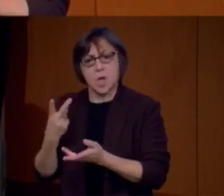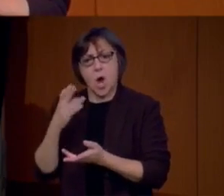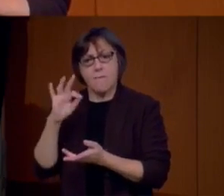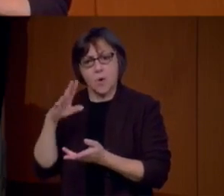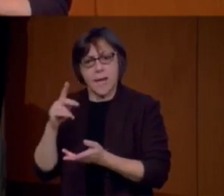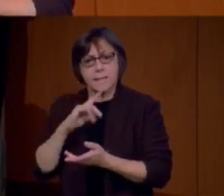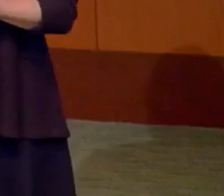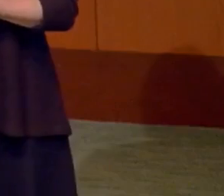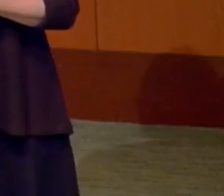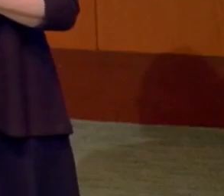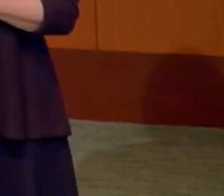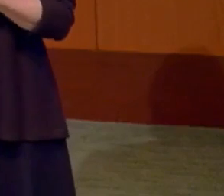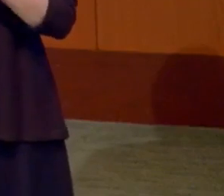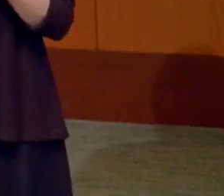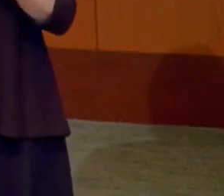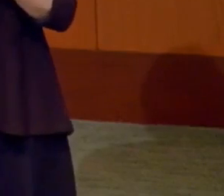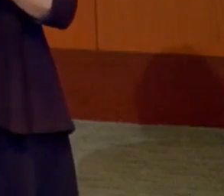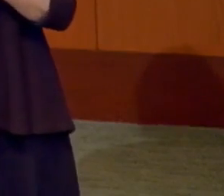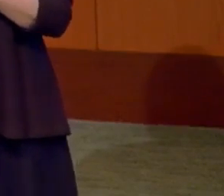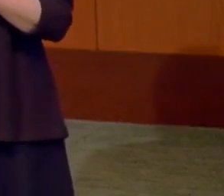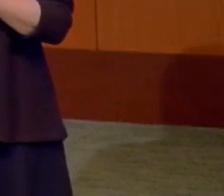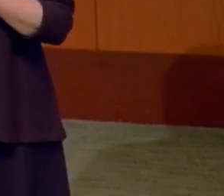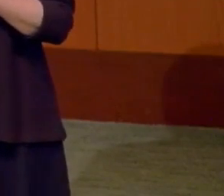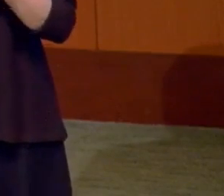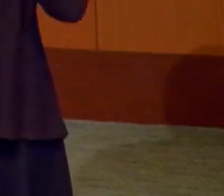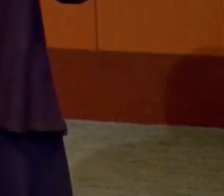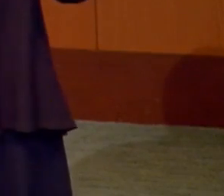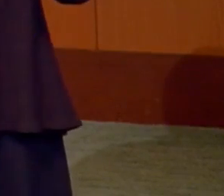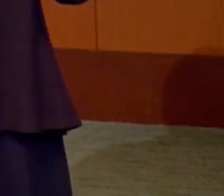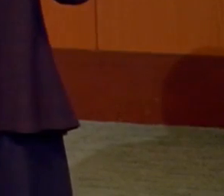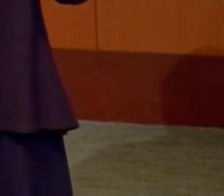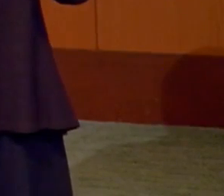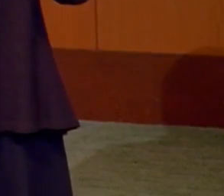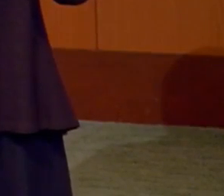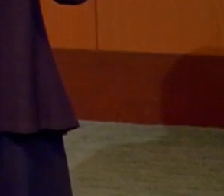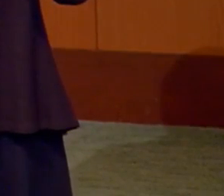hi, tried to talk to him. Frank said, I'm deaf.